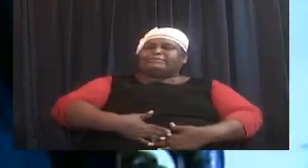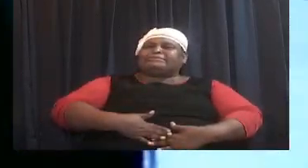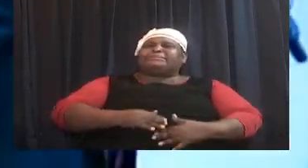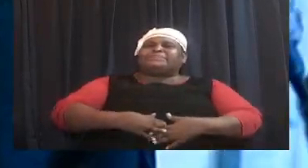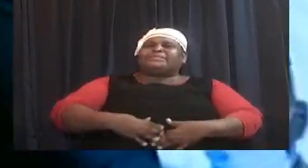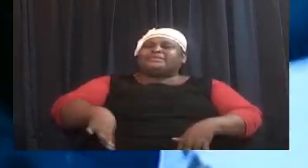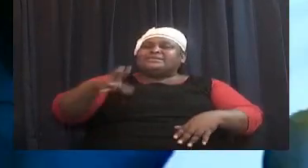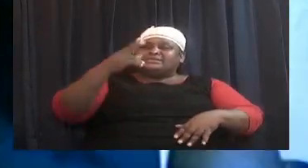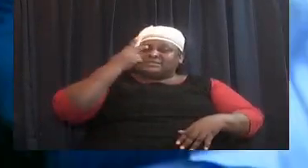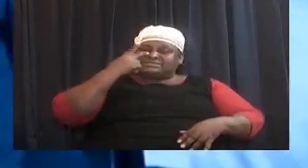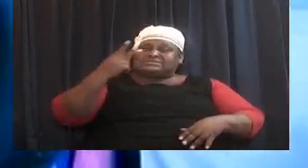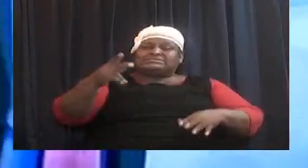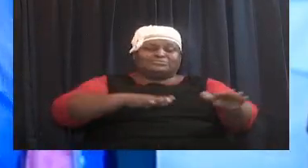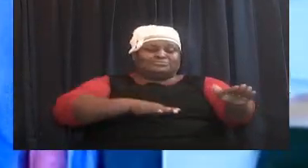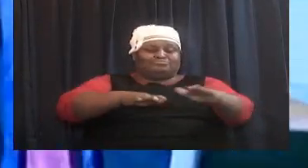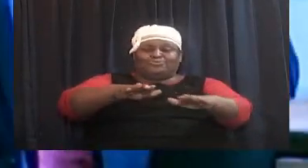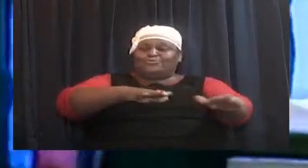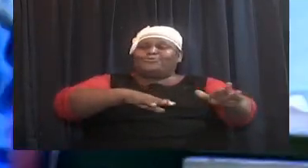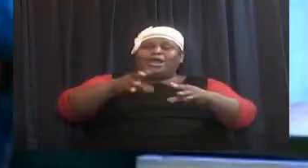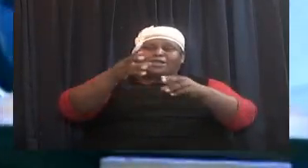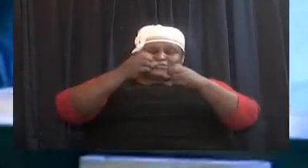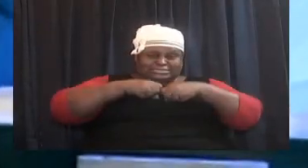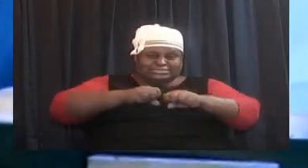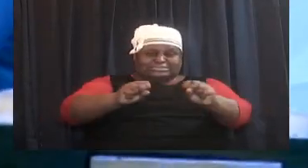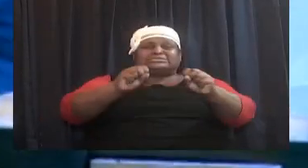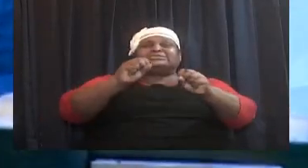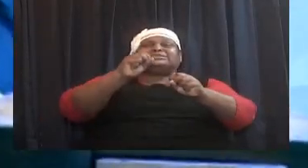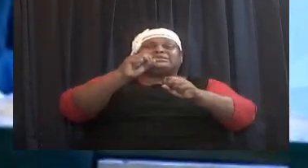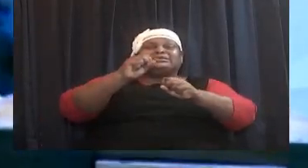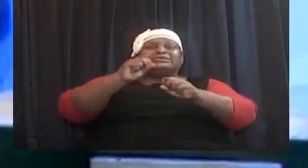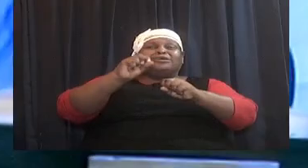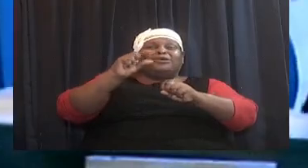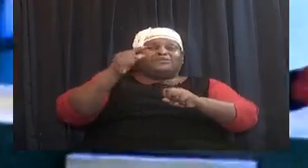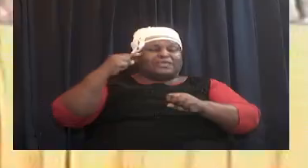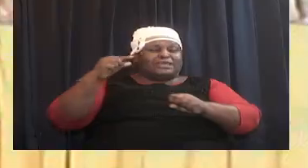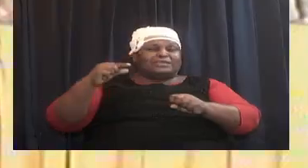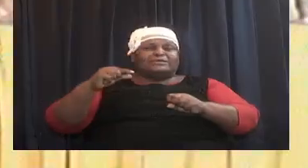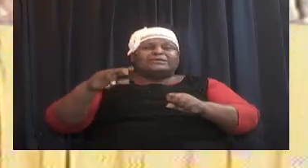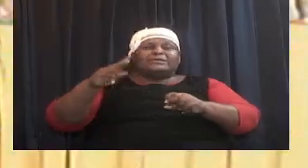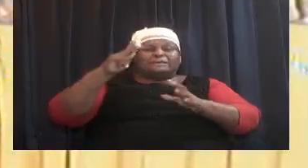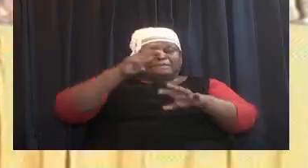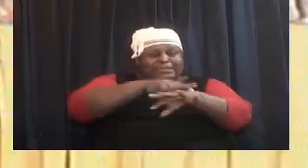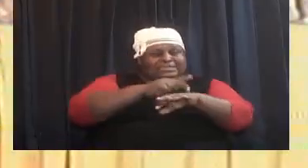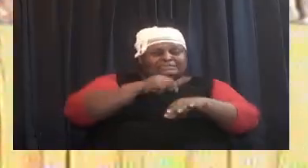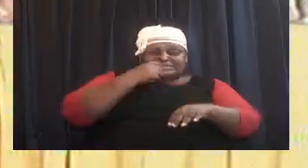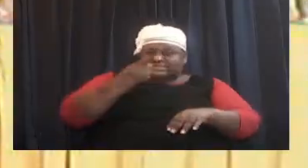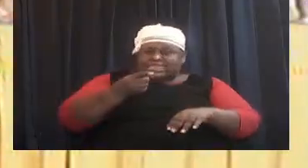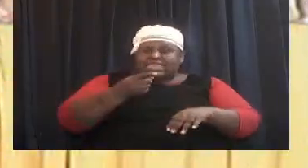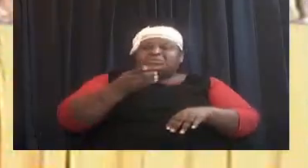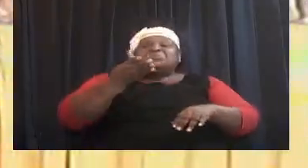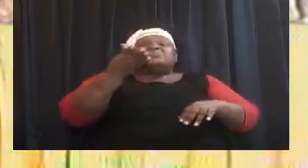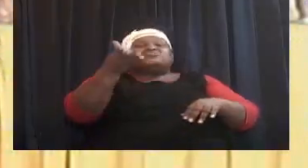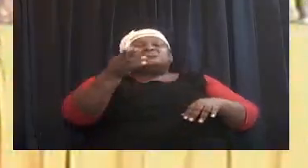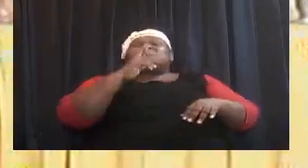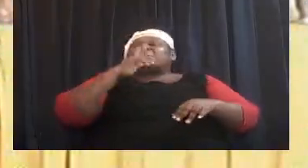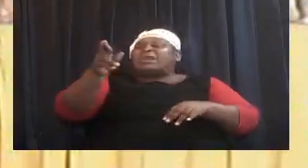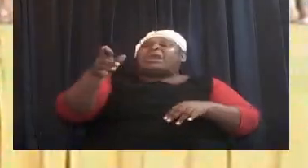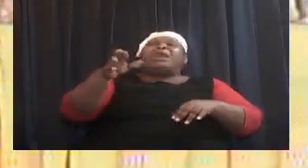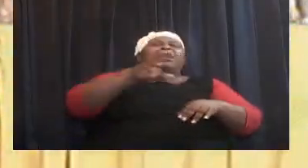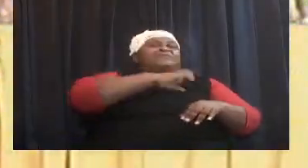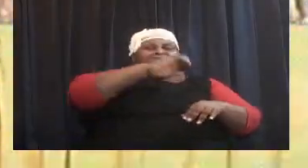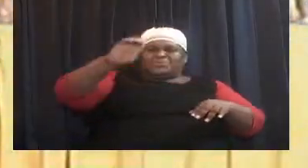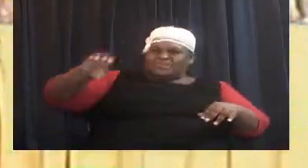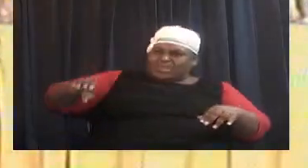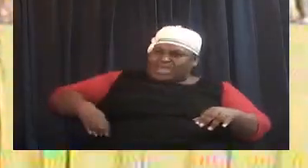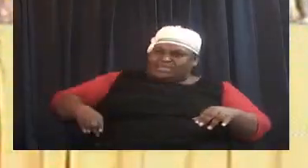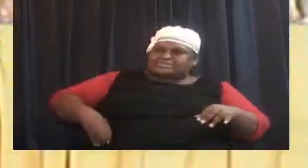the seas of Galilee, Peter said, "Thus thou art the Christ." But